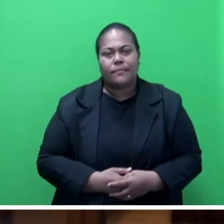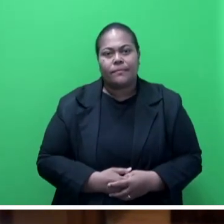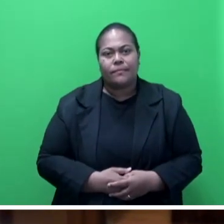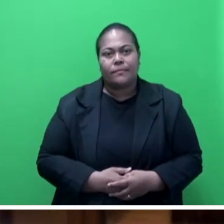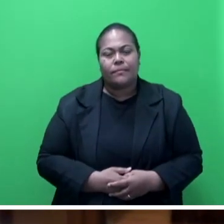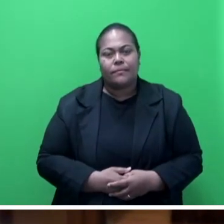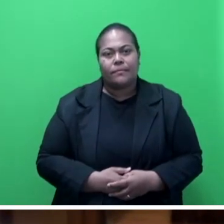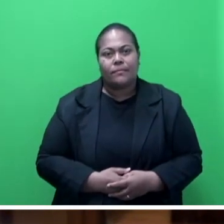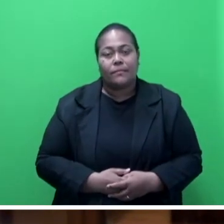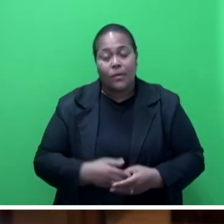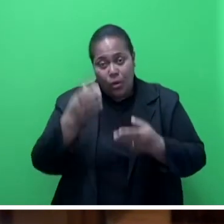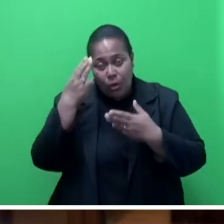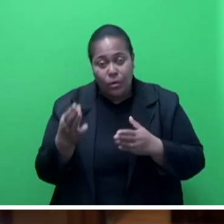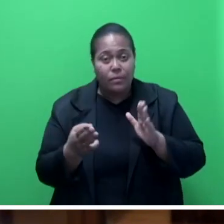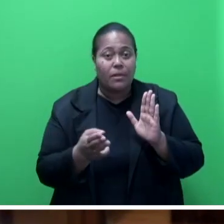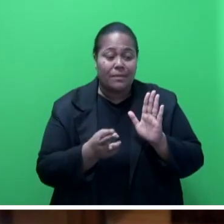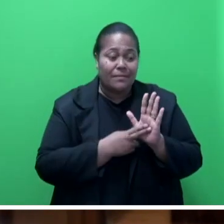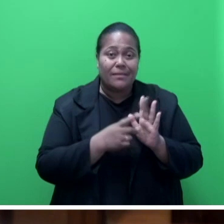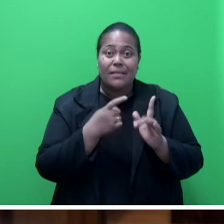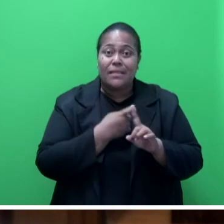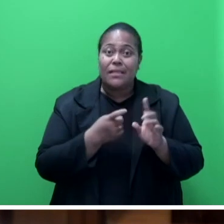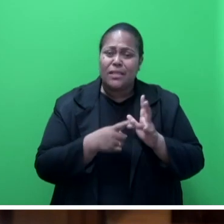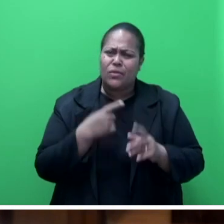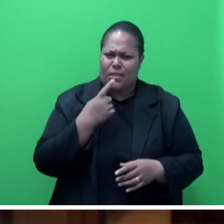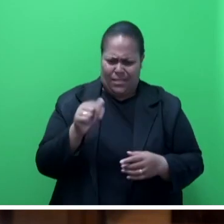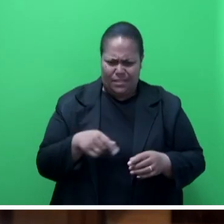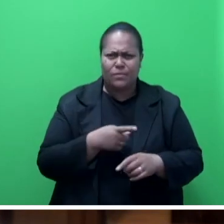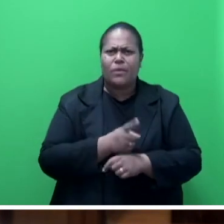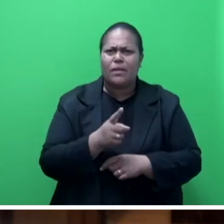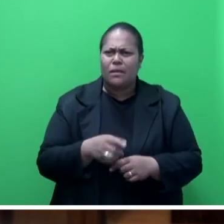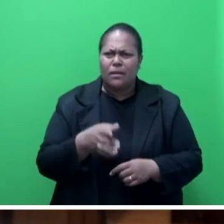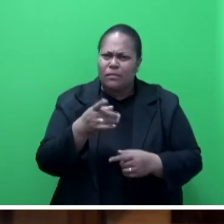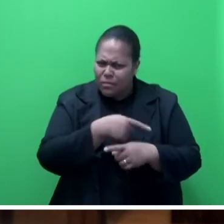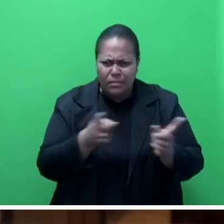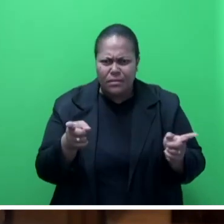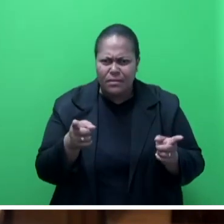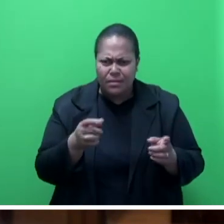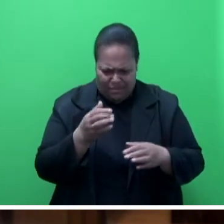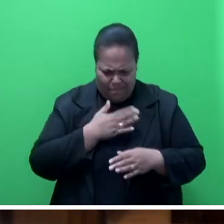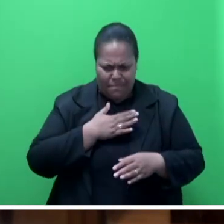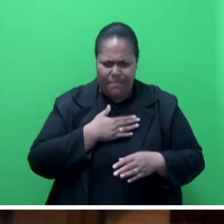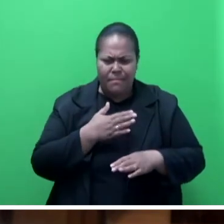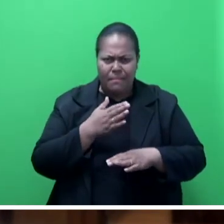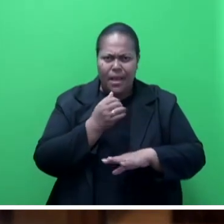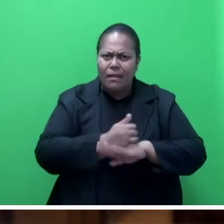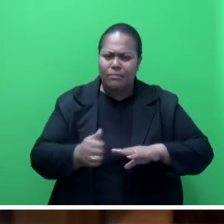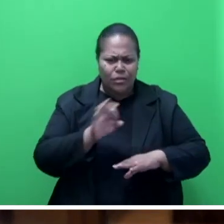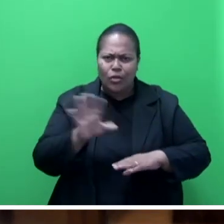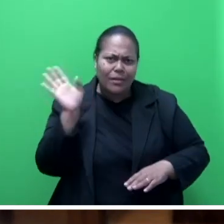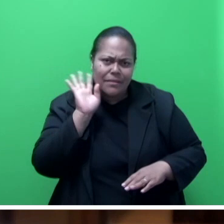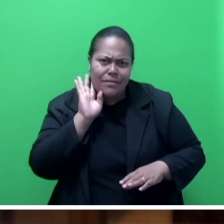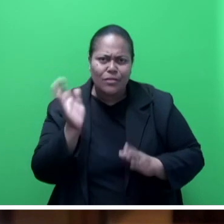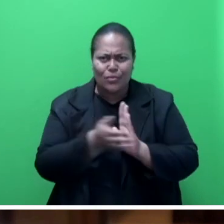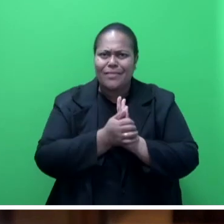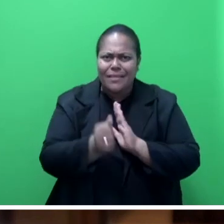Honourable Nawakula said this week we don't listen to the experts. He said it, you've heard about it, everyone heard about it. He said that we don't listen